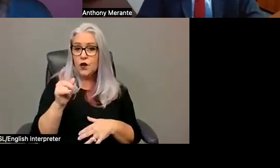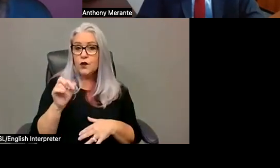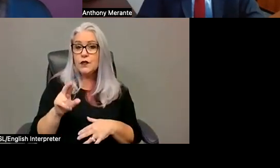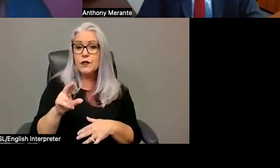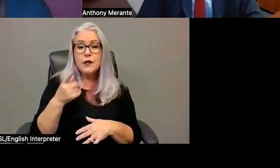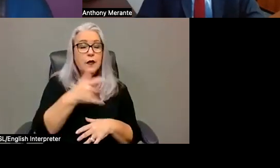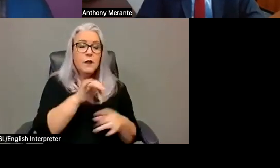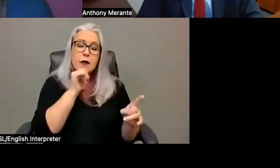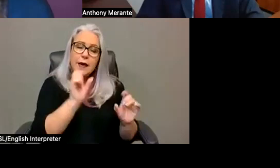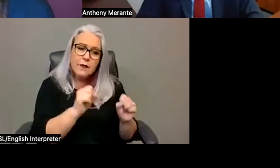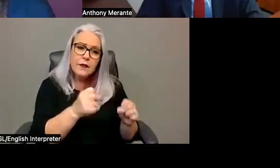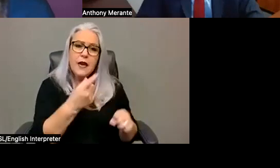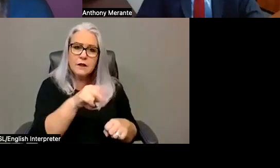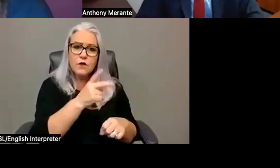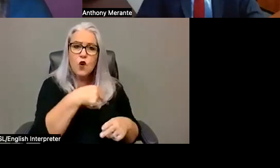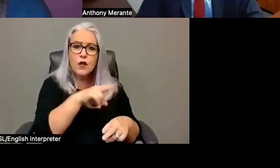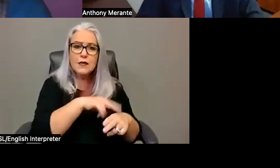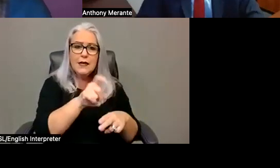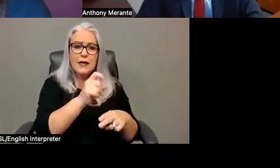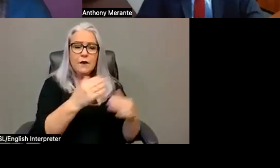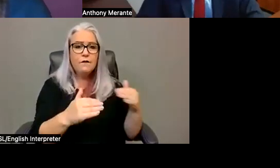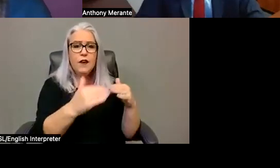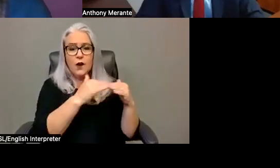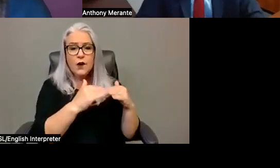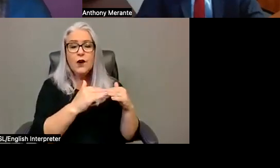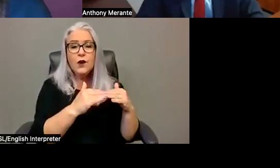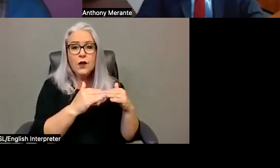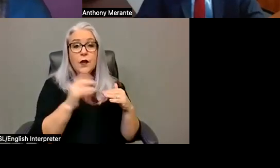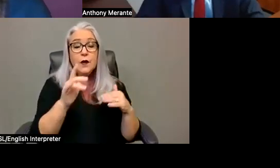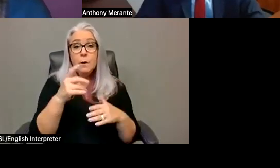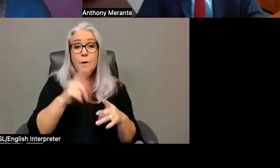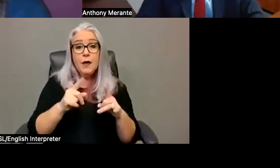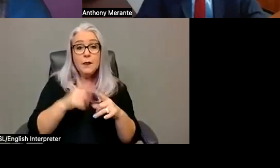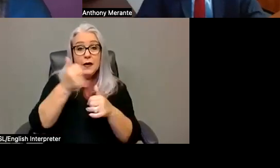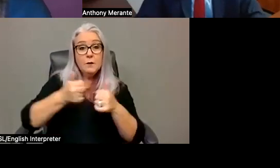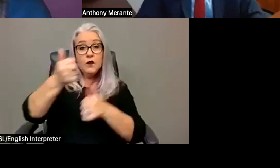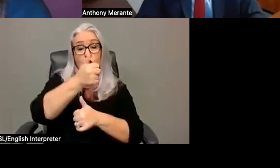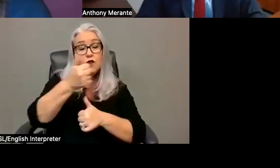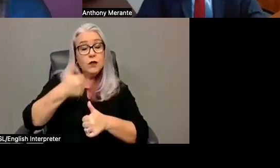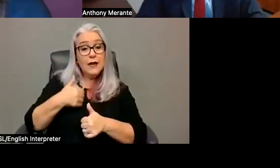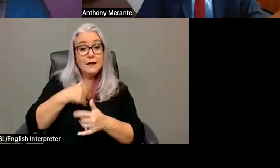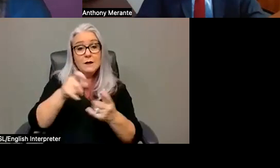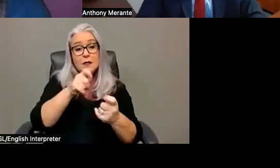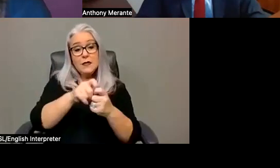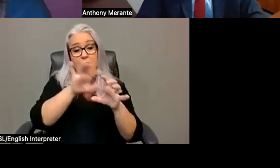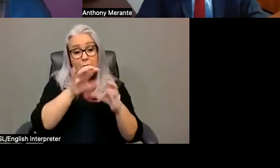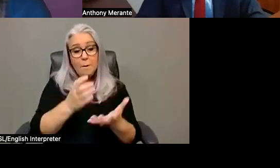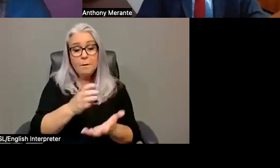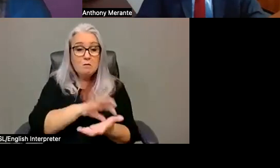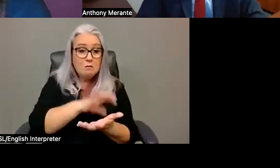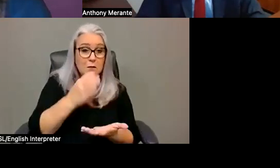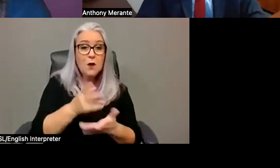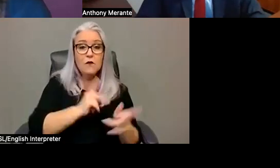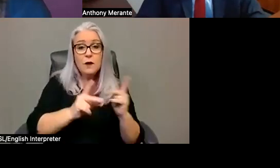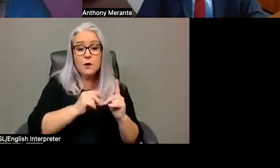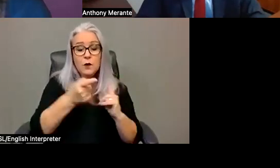getting a shot. That's because of the fact that you have the administration has a certain amount of people that they're working with at this particular point in time.